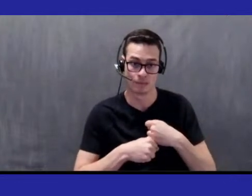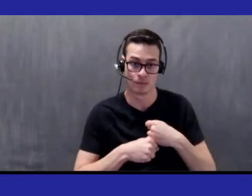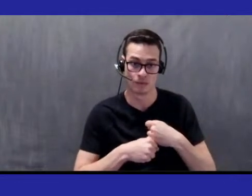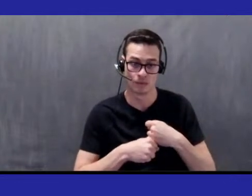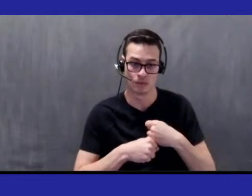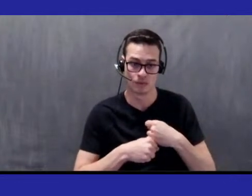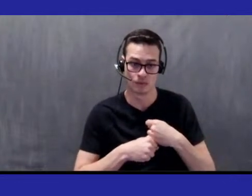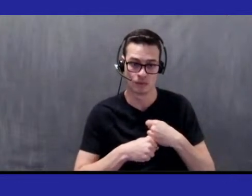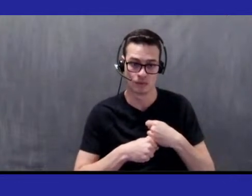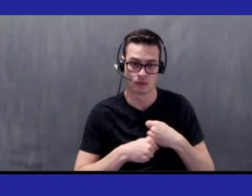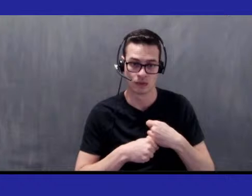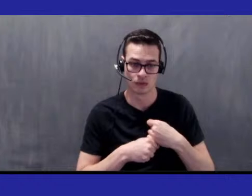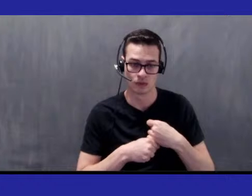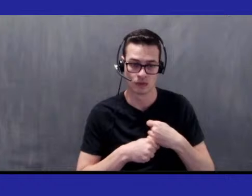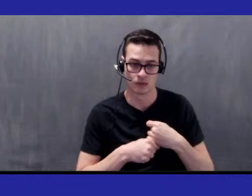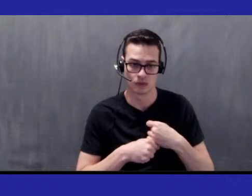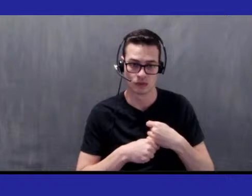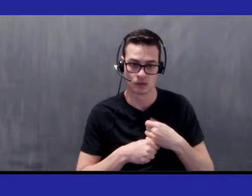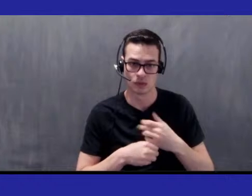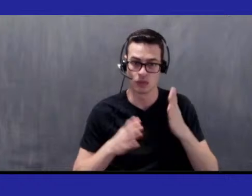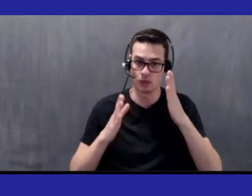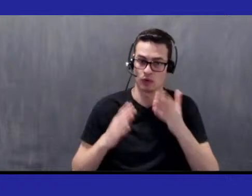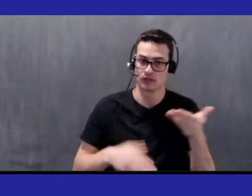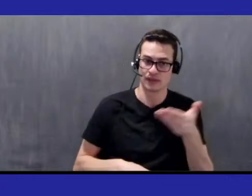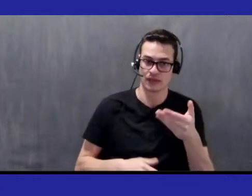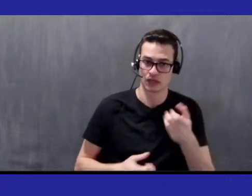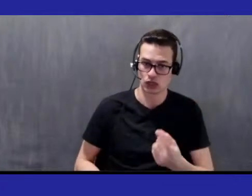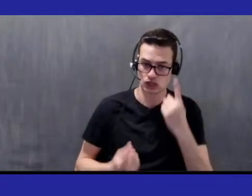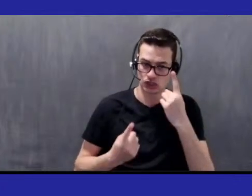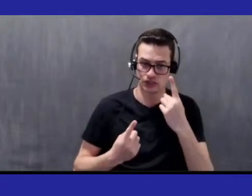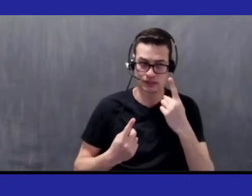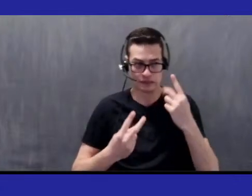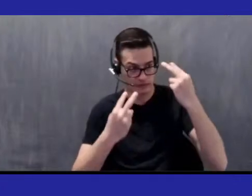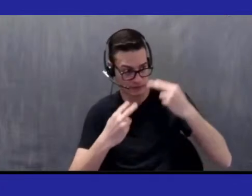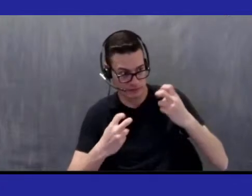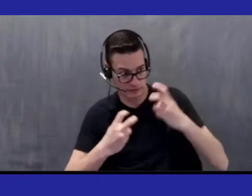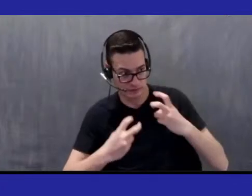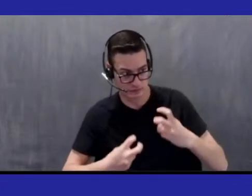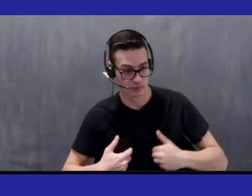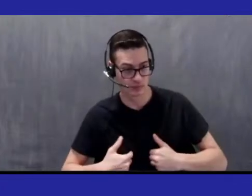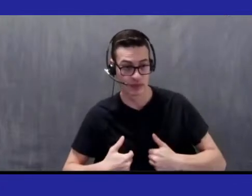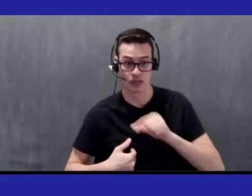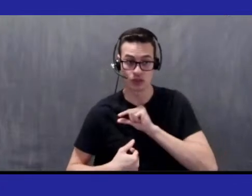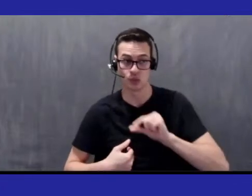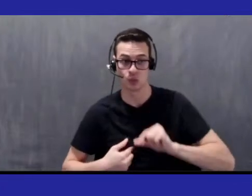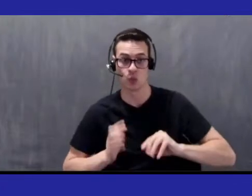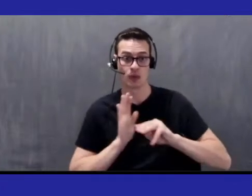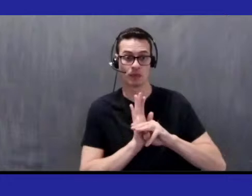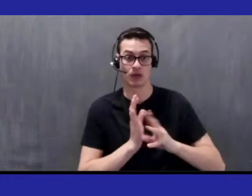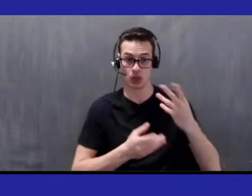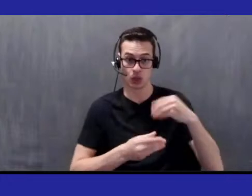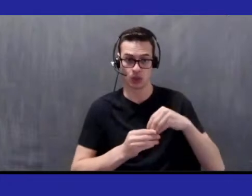going through and sees me, and does the Queen's model includes elements like that?